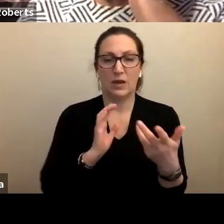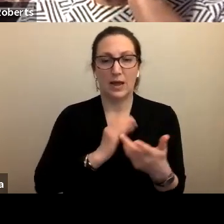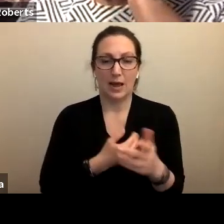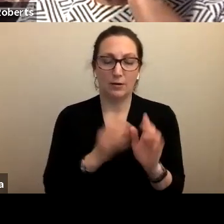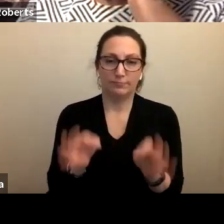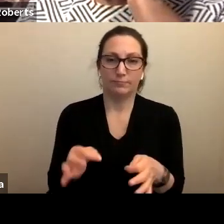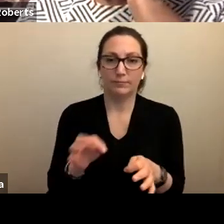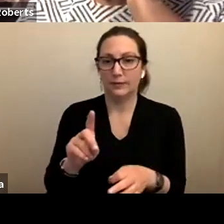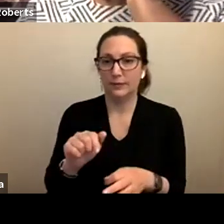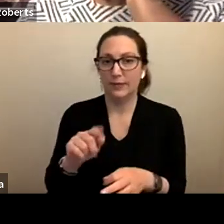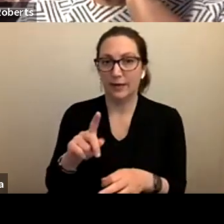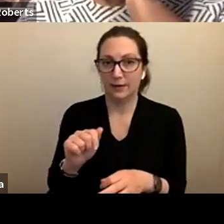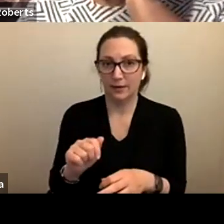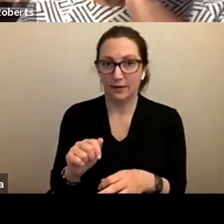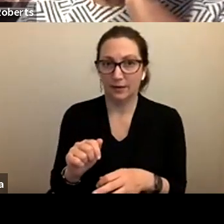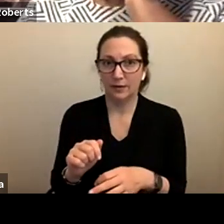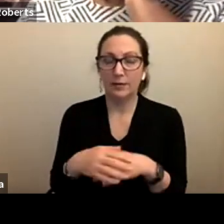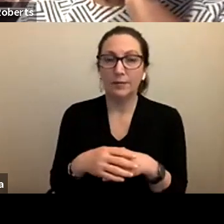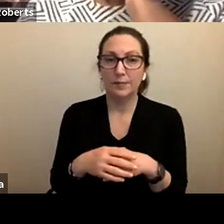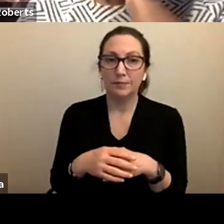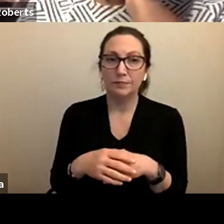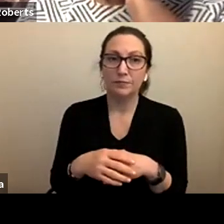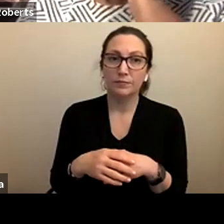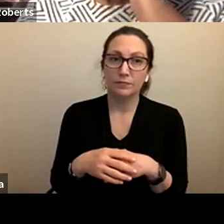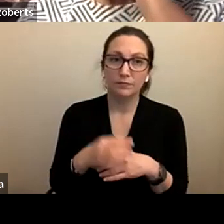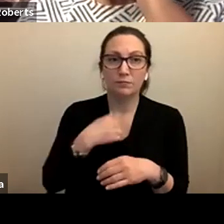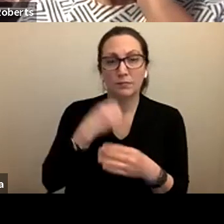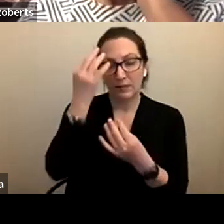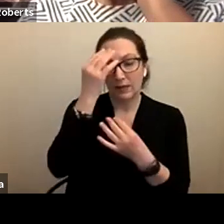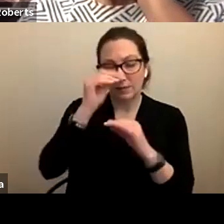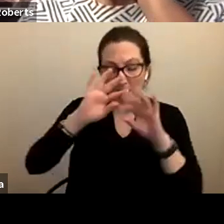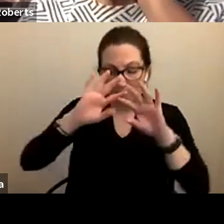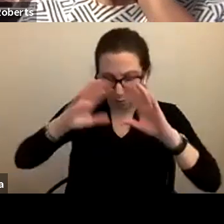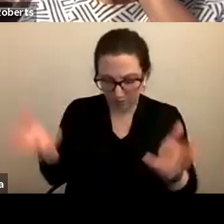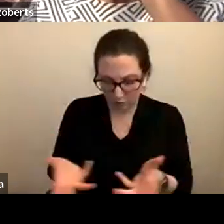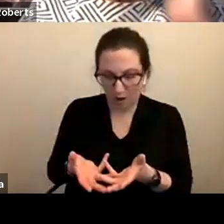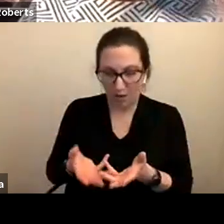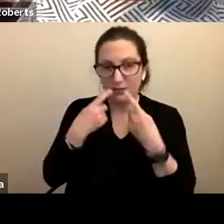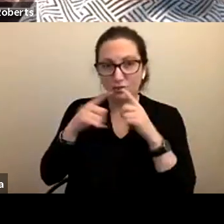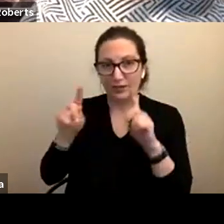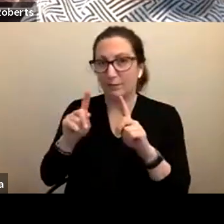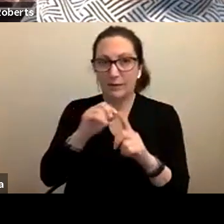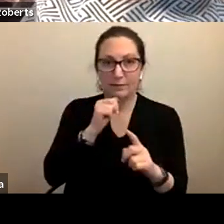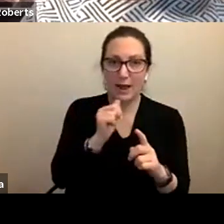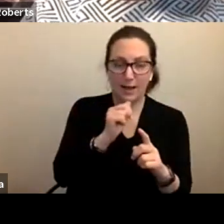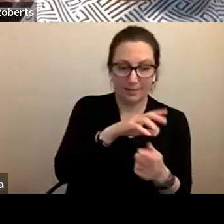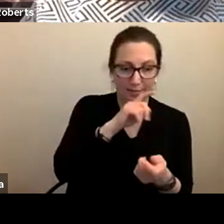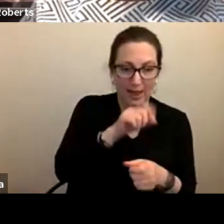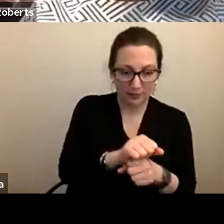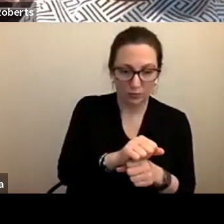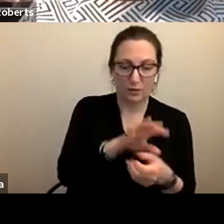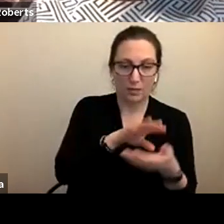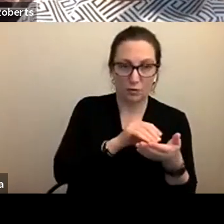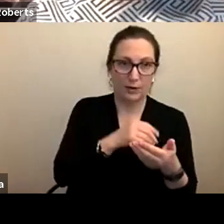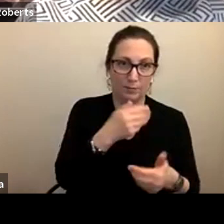last meeting. So I think more thinking about overall achievement than the actual learning process was on